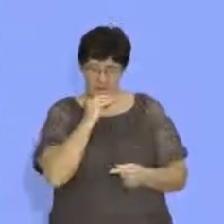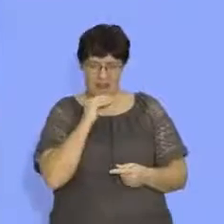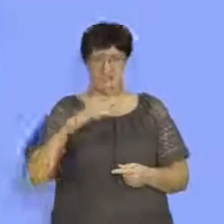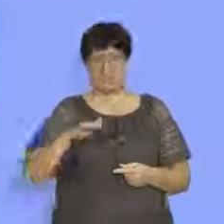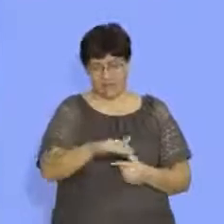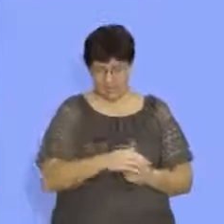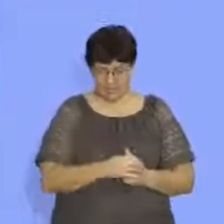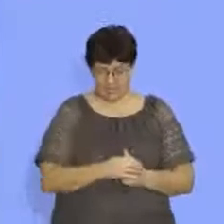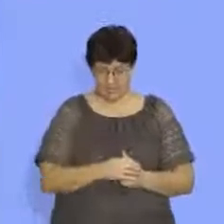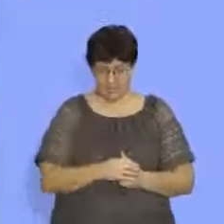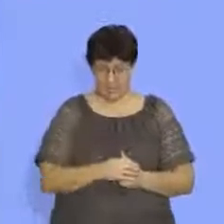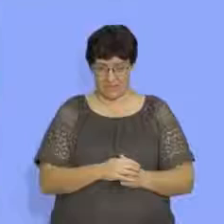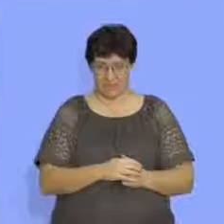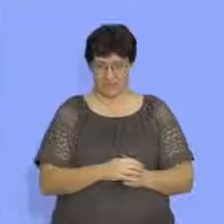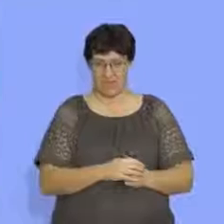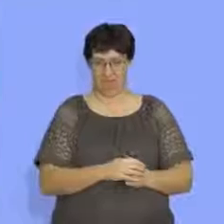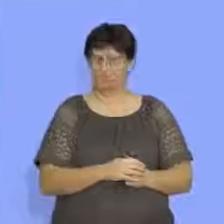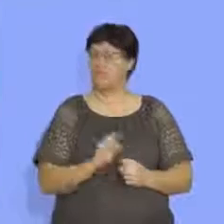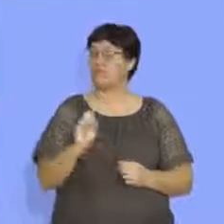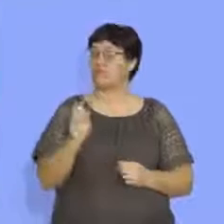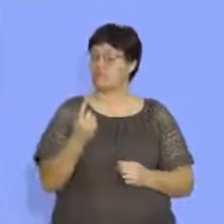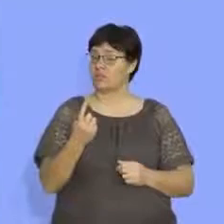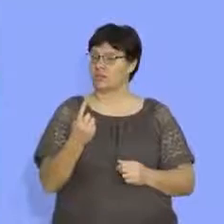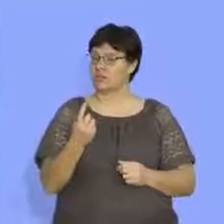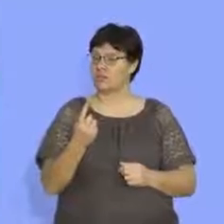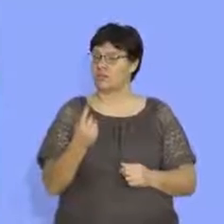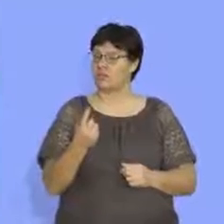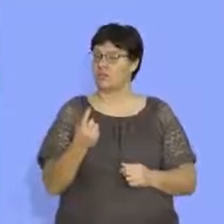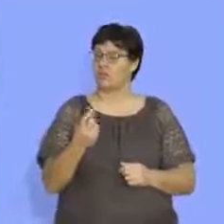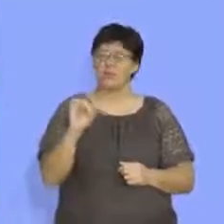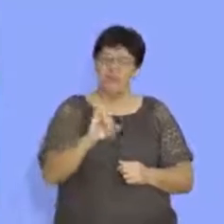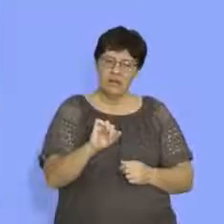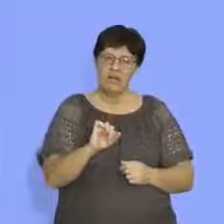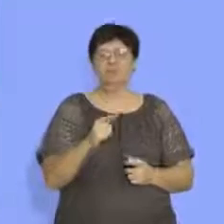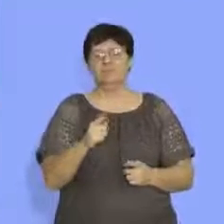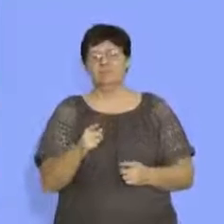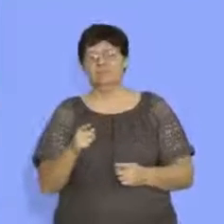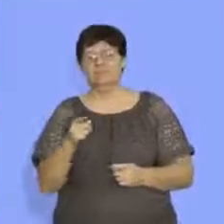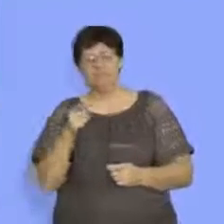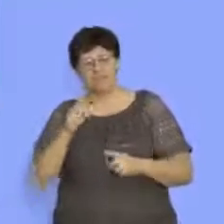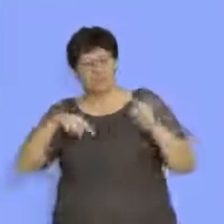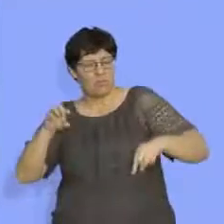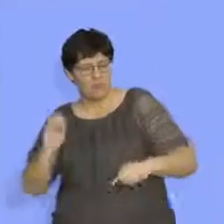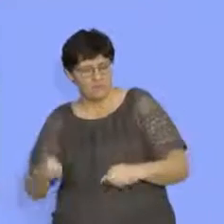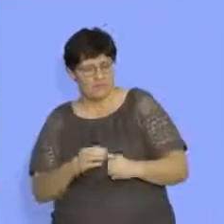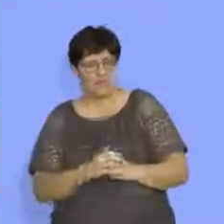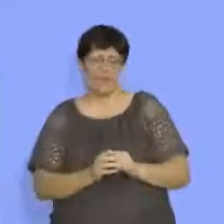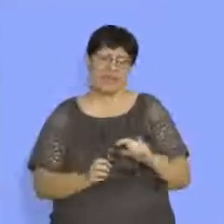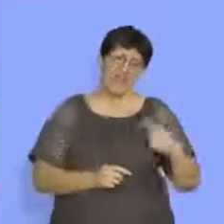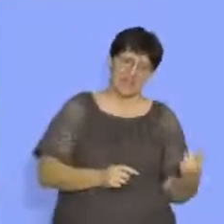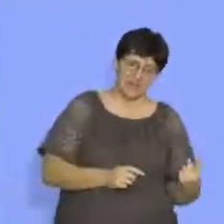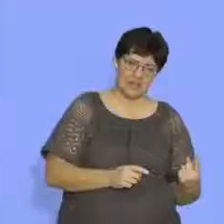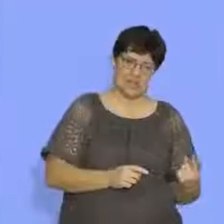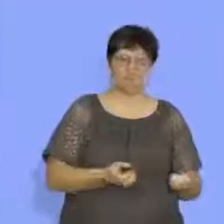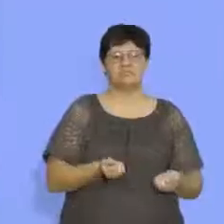We call it a vehicle. Now, firstly, you let the one vehicle to be a certain